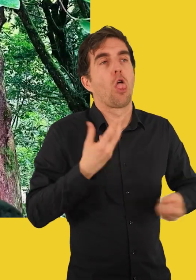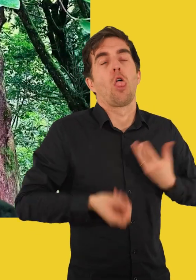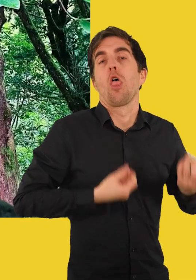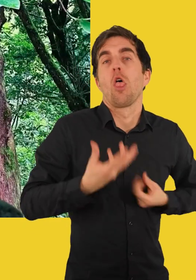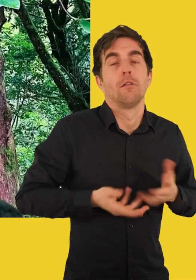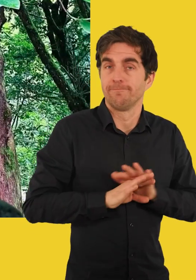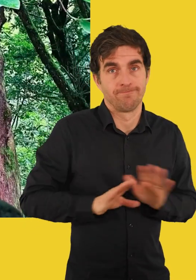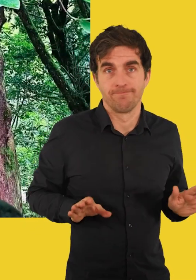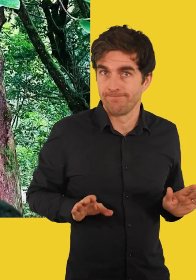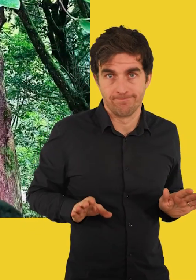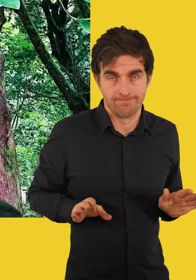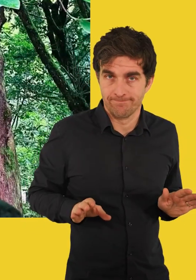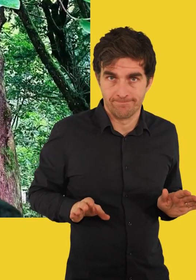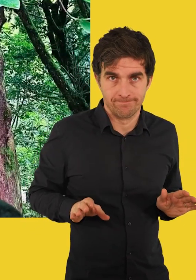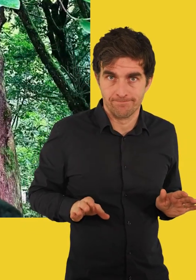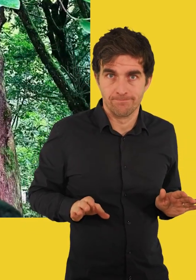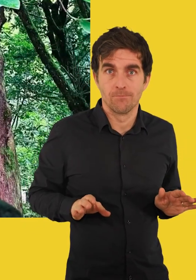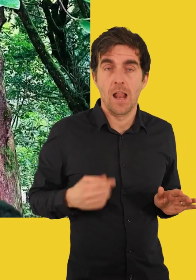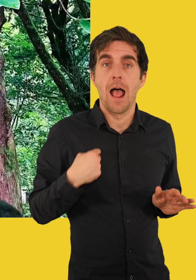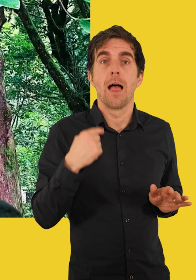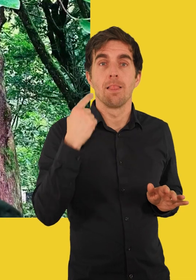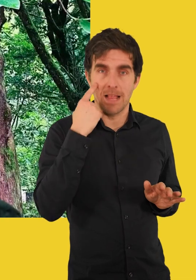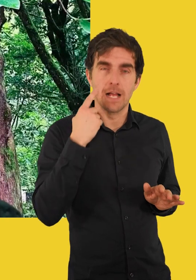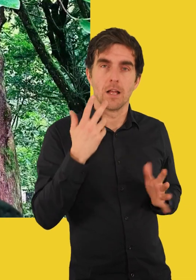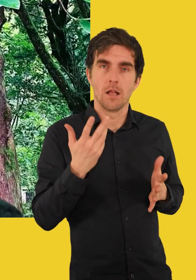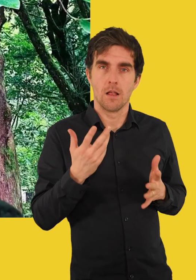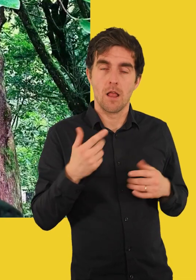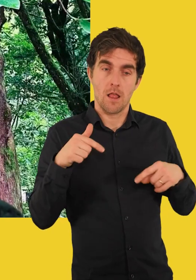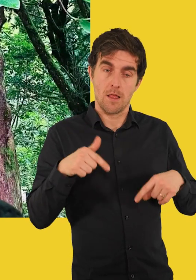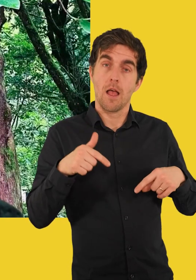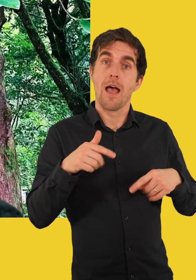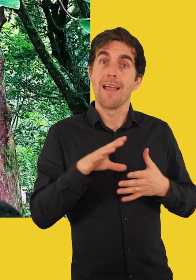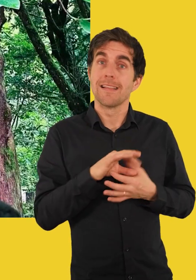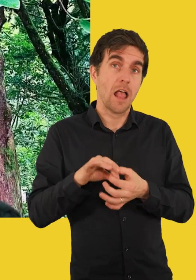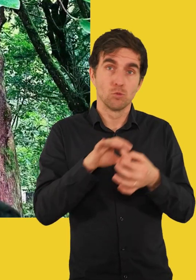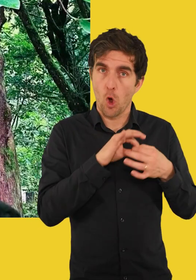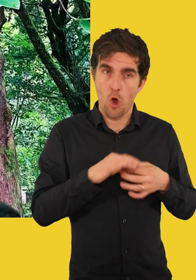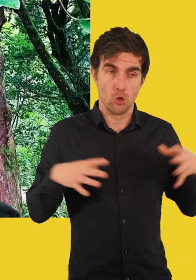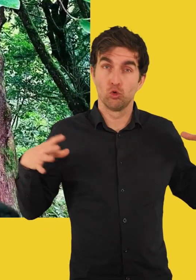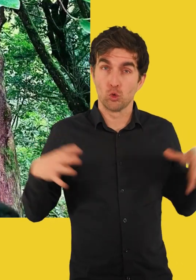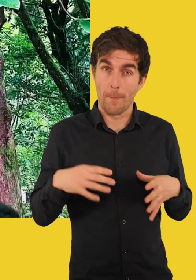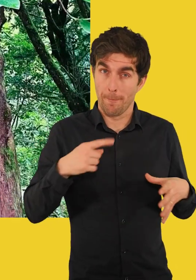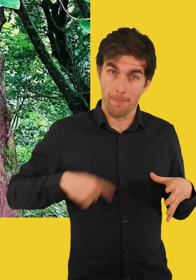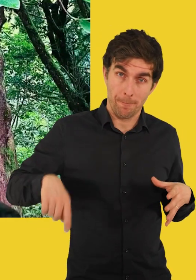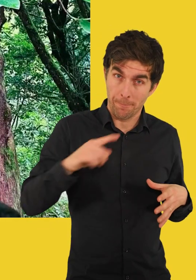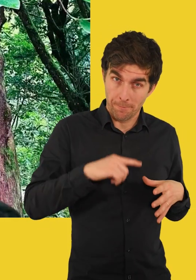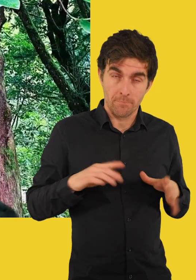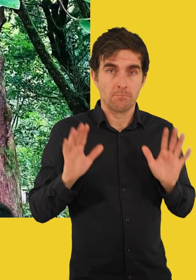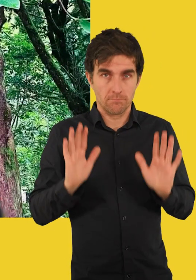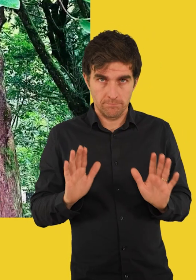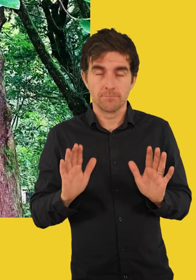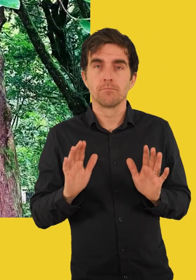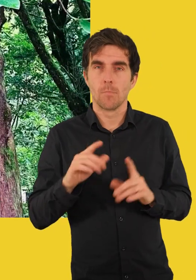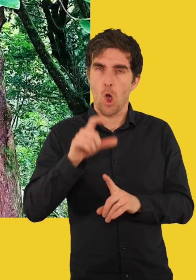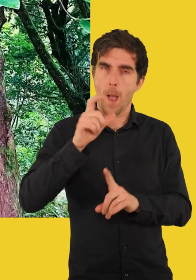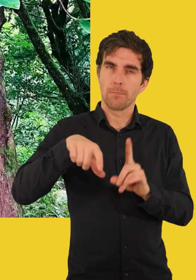so we can give a bit too much sometimes. And actually, I think it's about, as a network or a